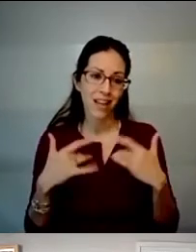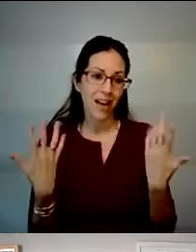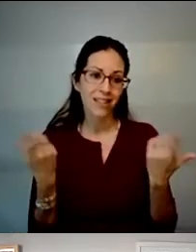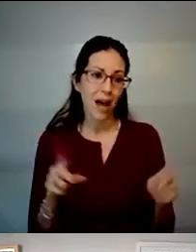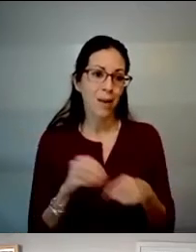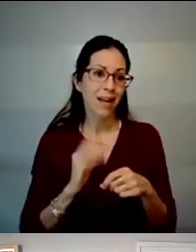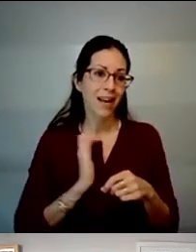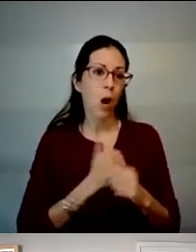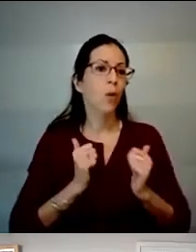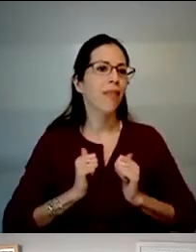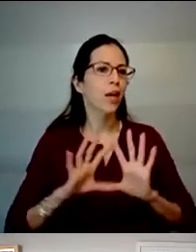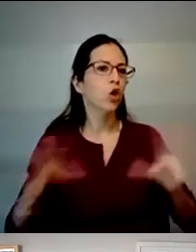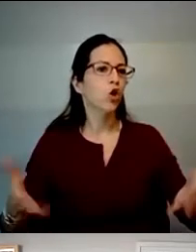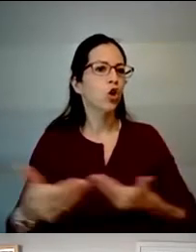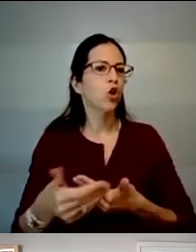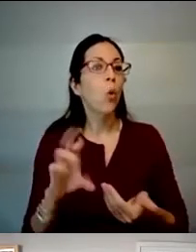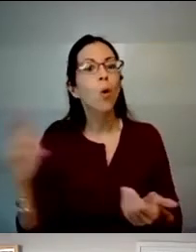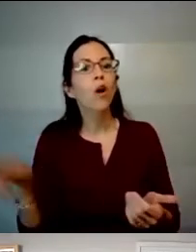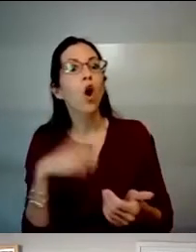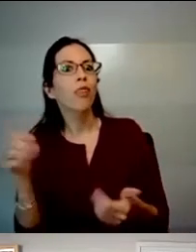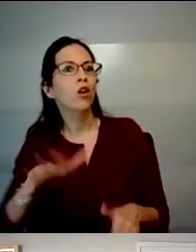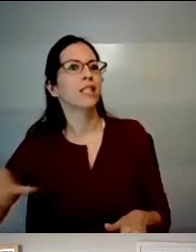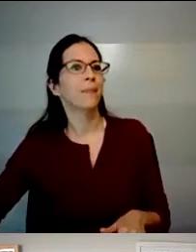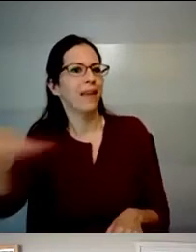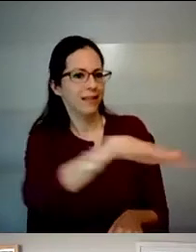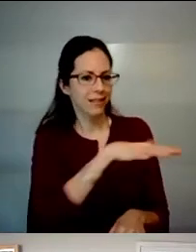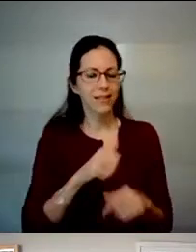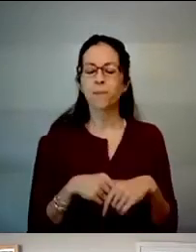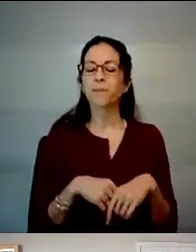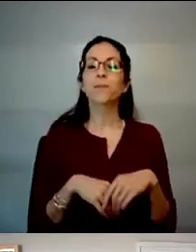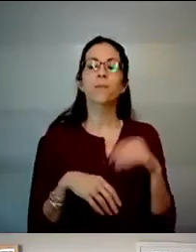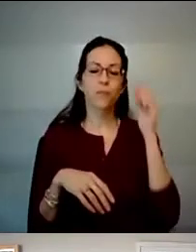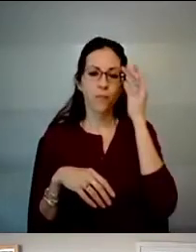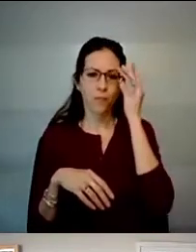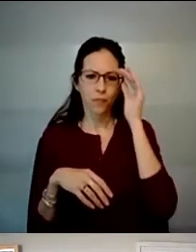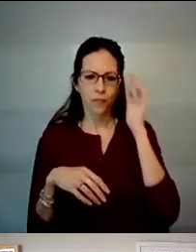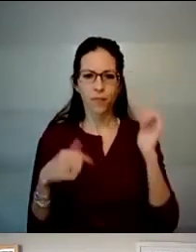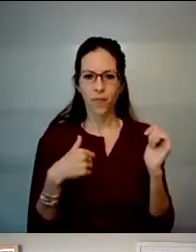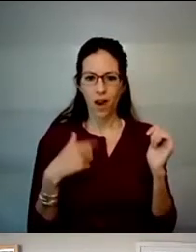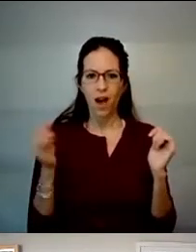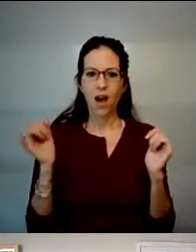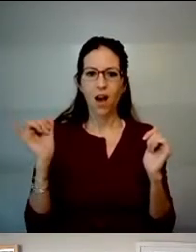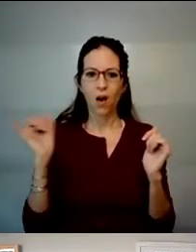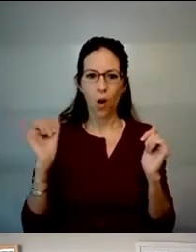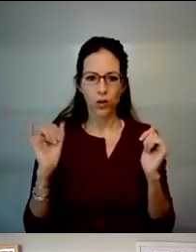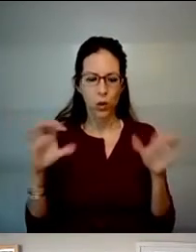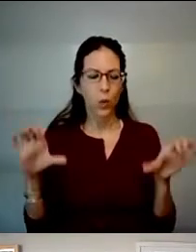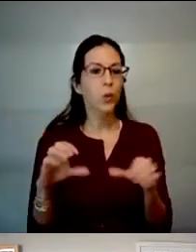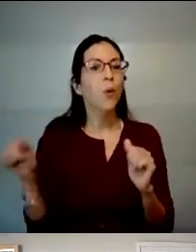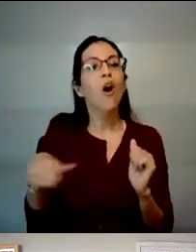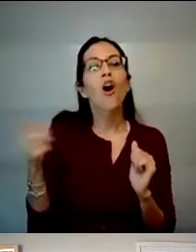or other spaces. And then in addition to that, I was also doing other events. I